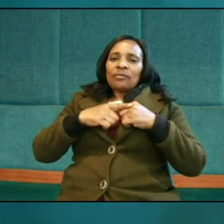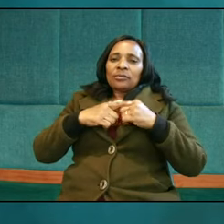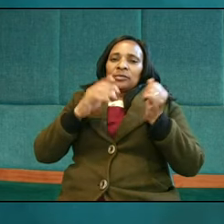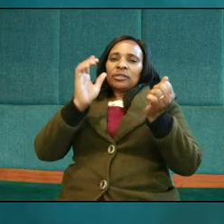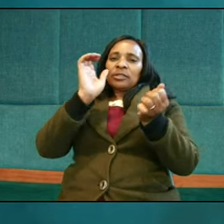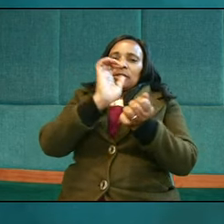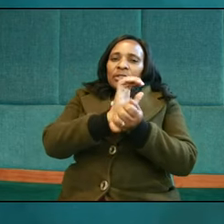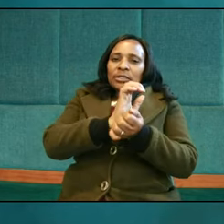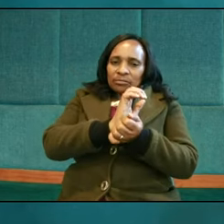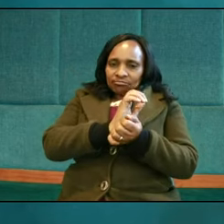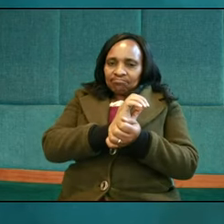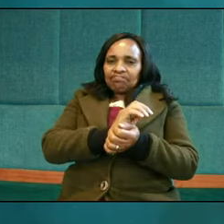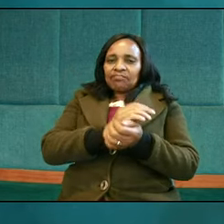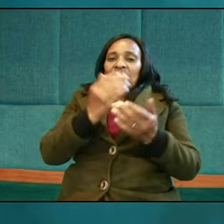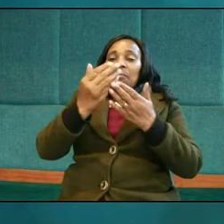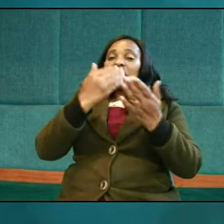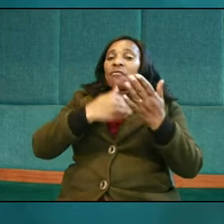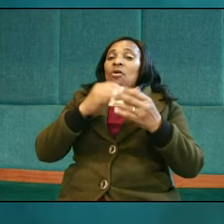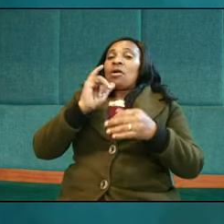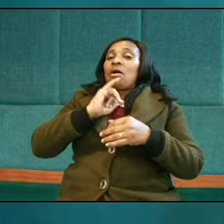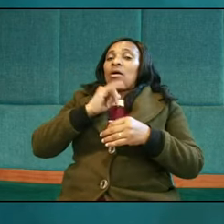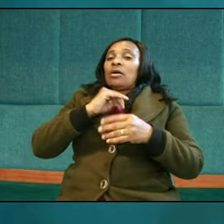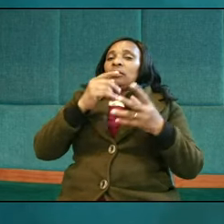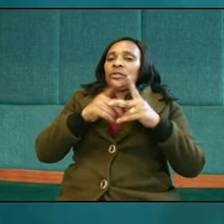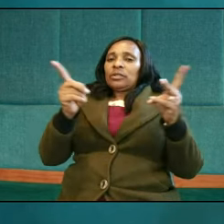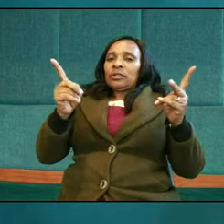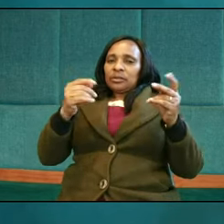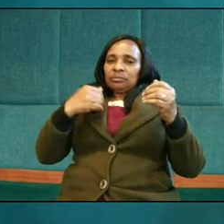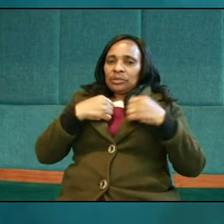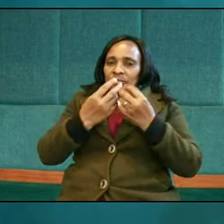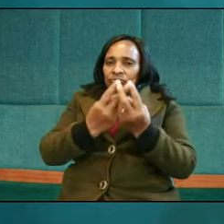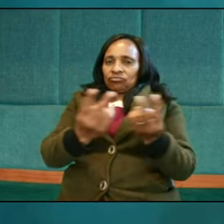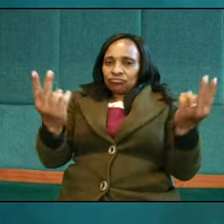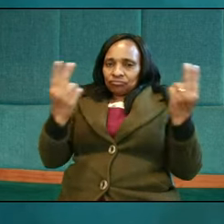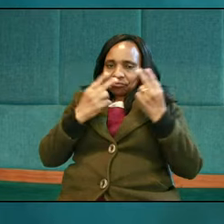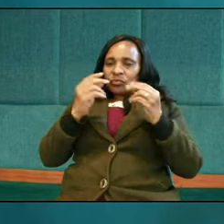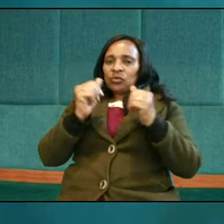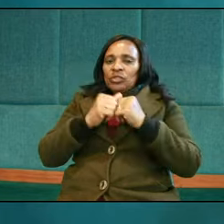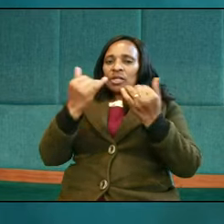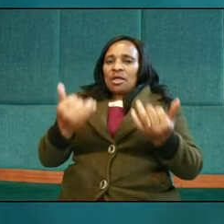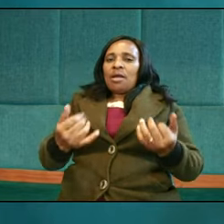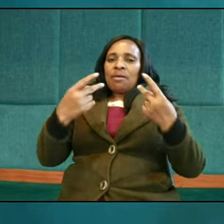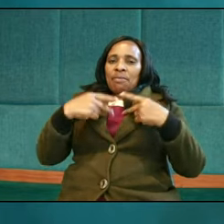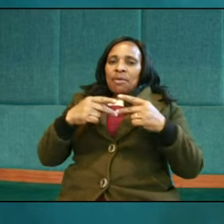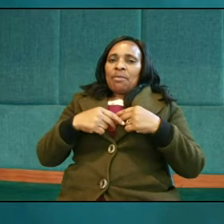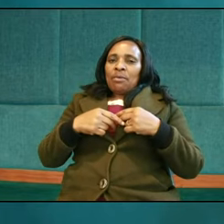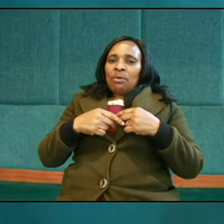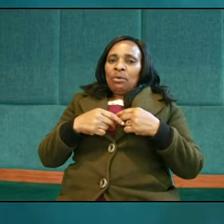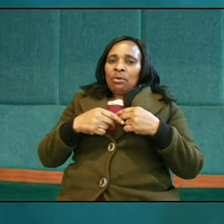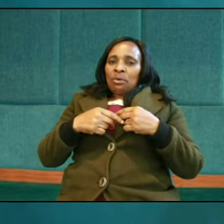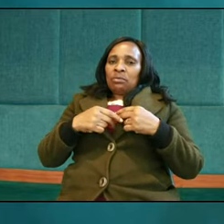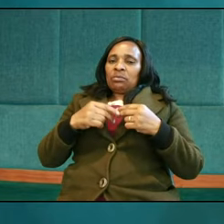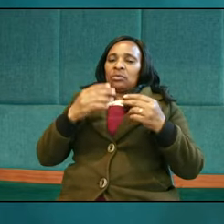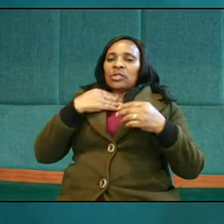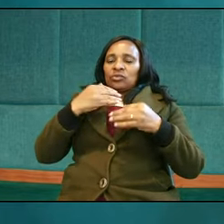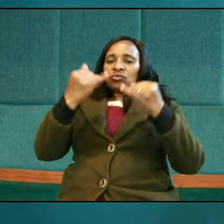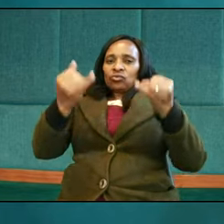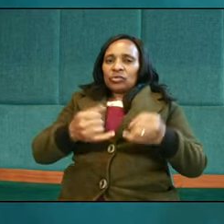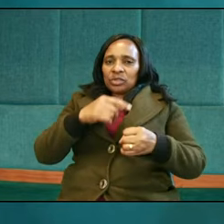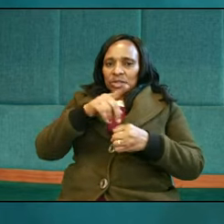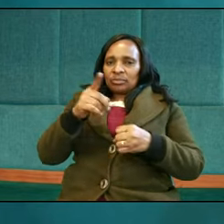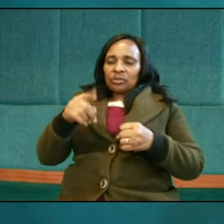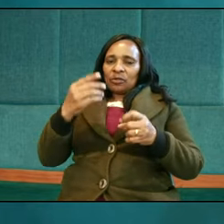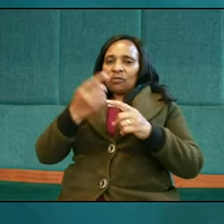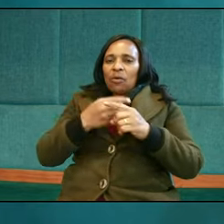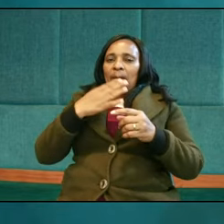Sentence. Before I start, I'm encompassed with some young people here. I'd like them to introduce themselves